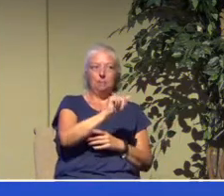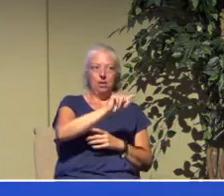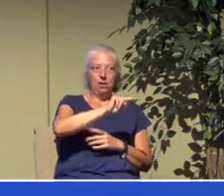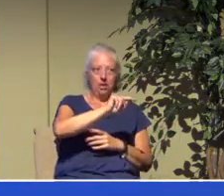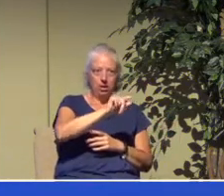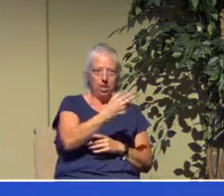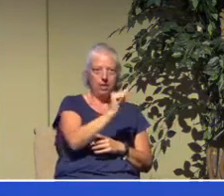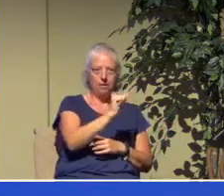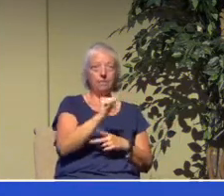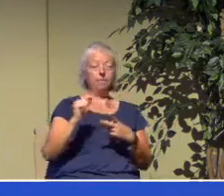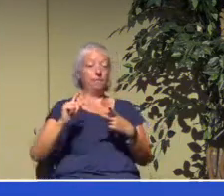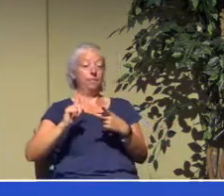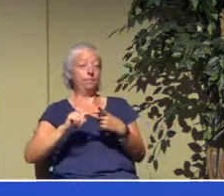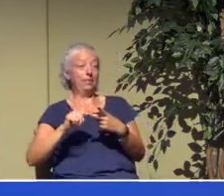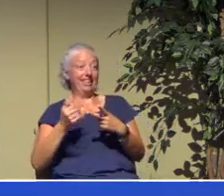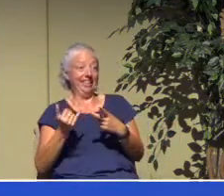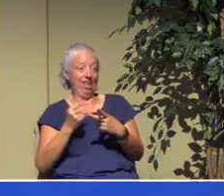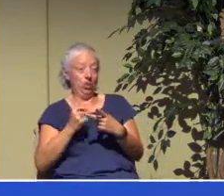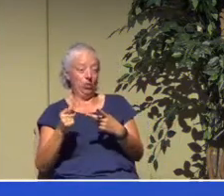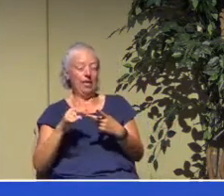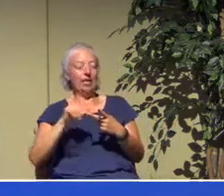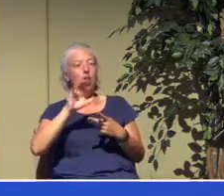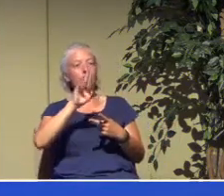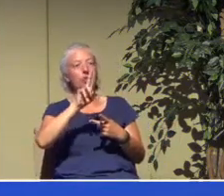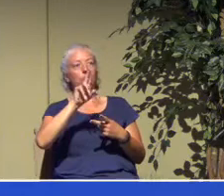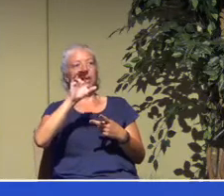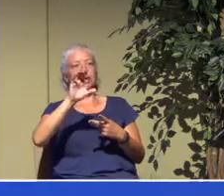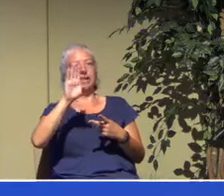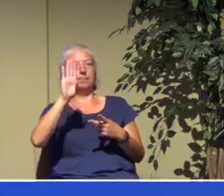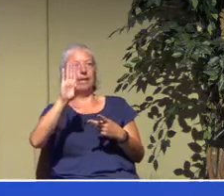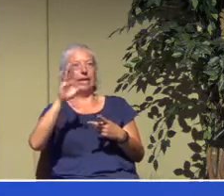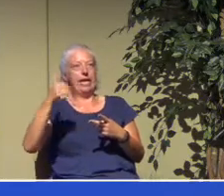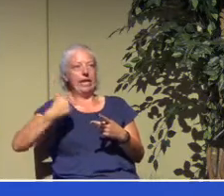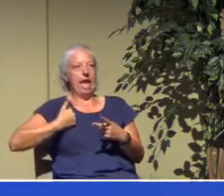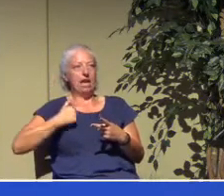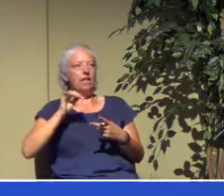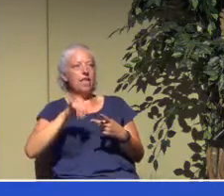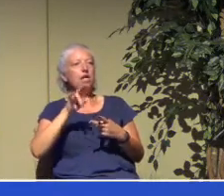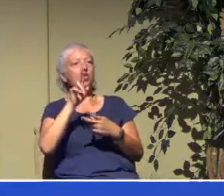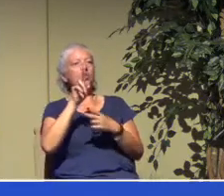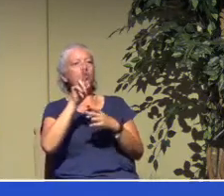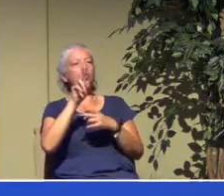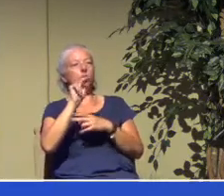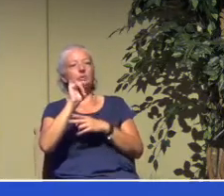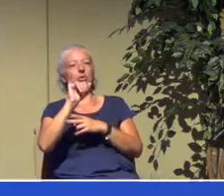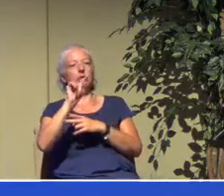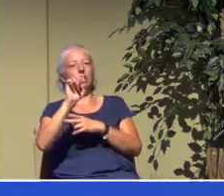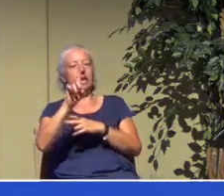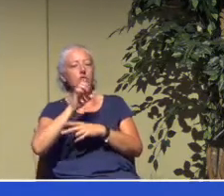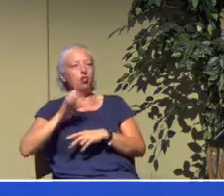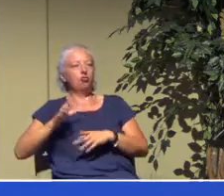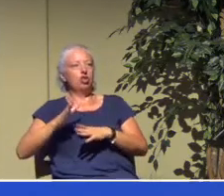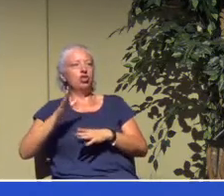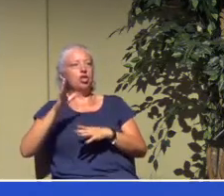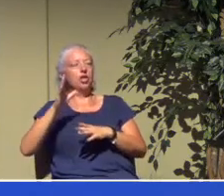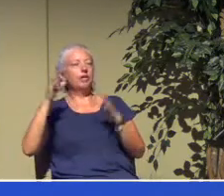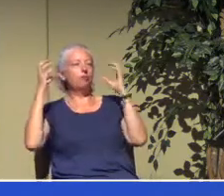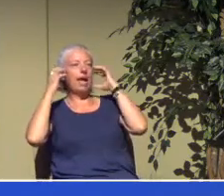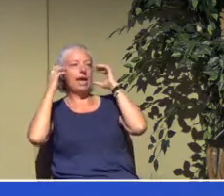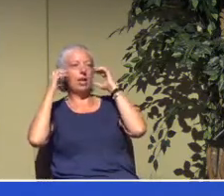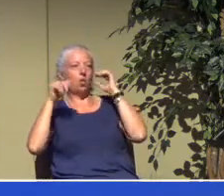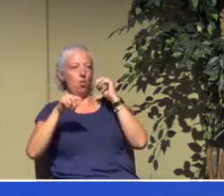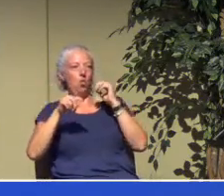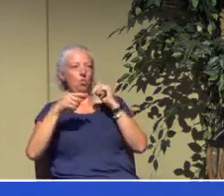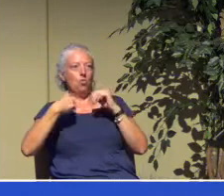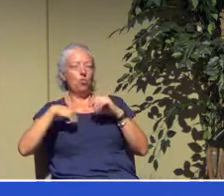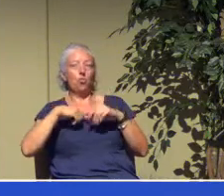the second offering is for UCB Canada, which is United Christian Broadcasters, for the radio stations we can pick up as we're driving